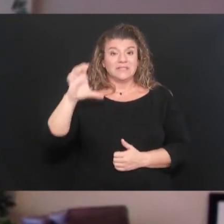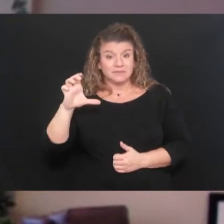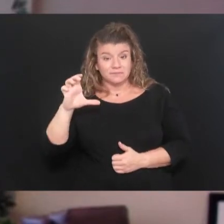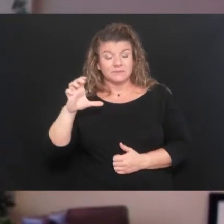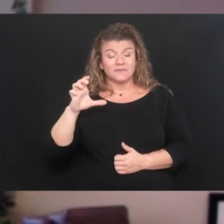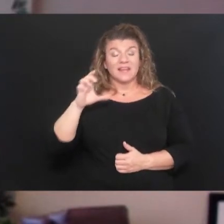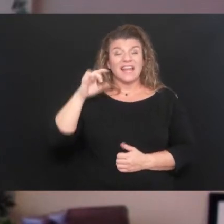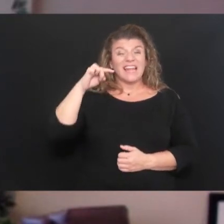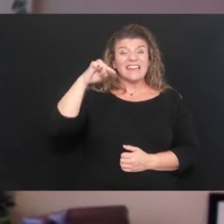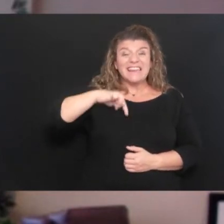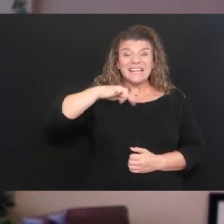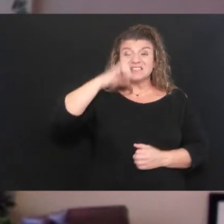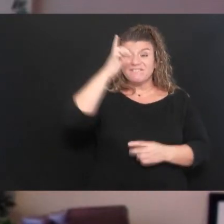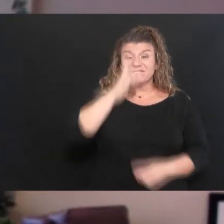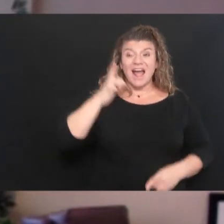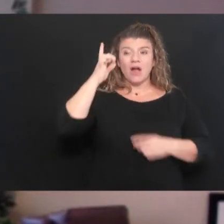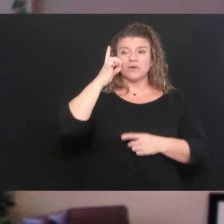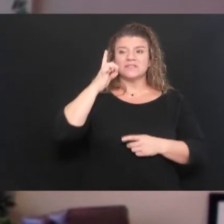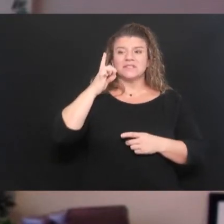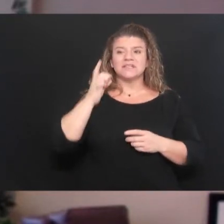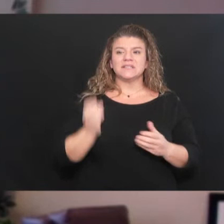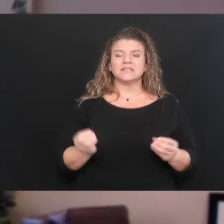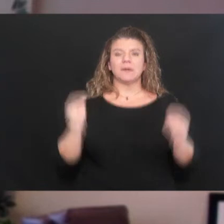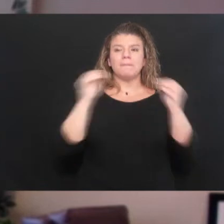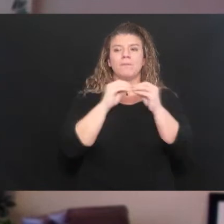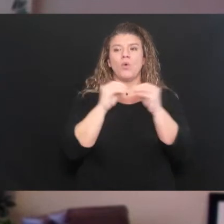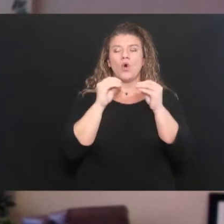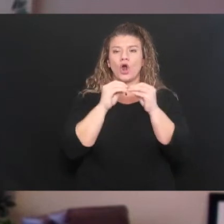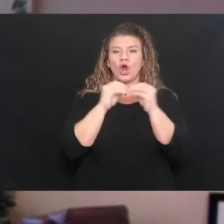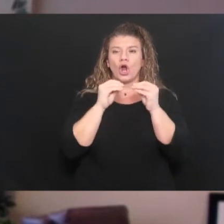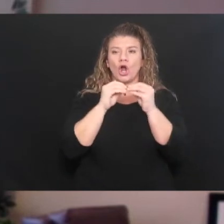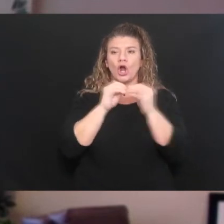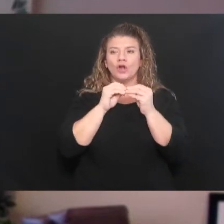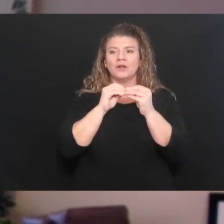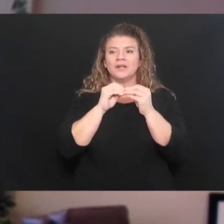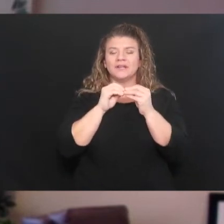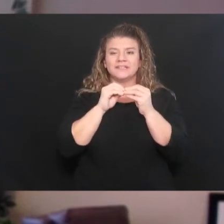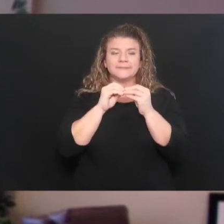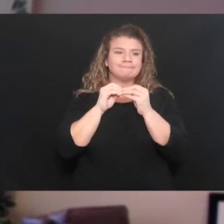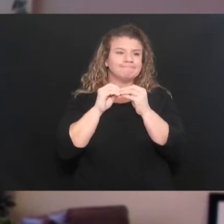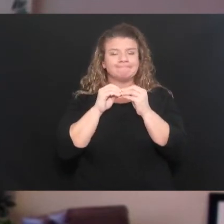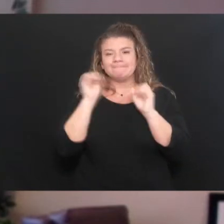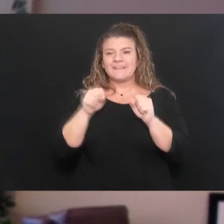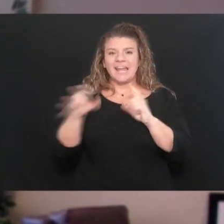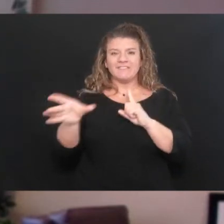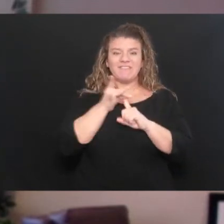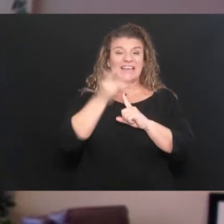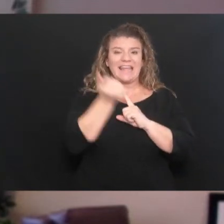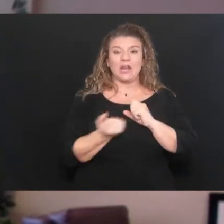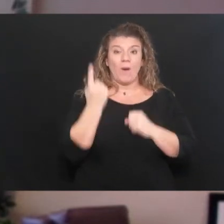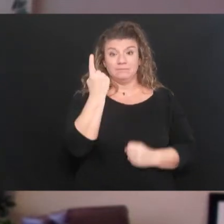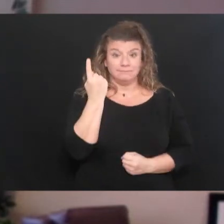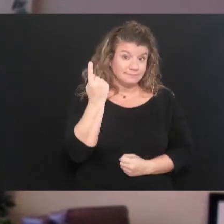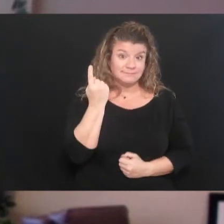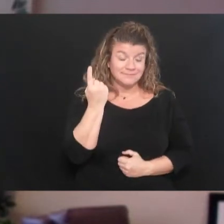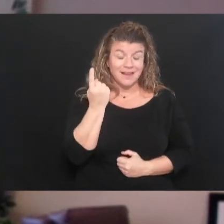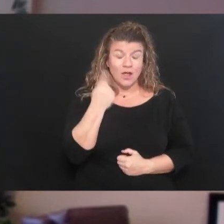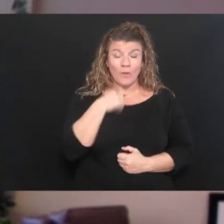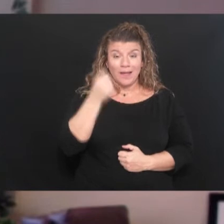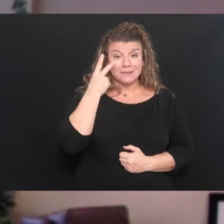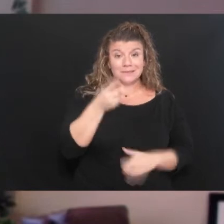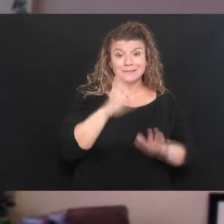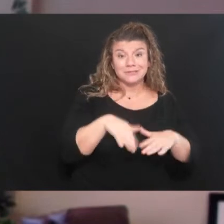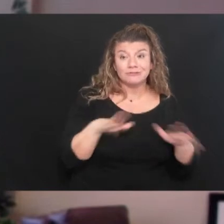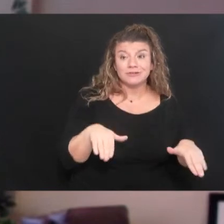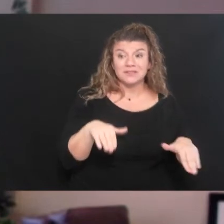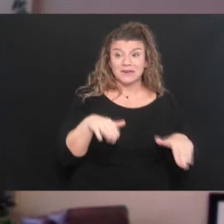this virus is much less selective about who it infects. And we have seen children bear a brunt